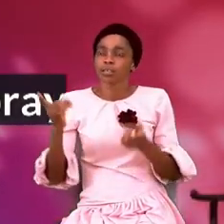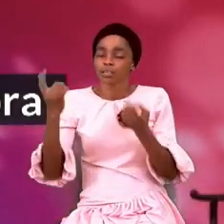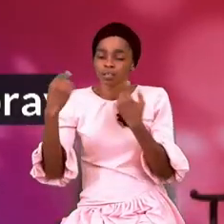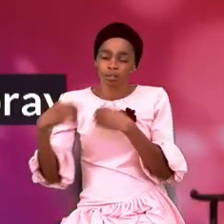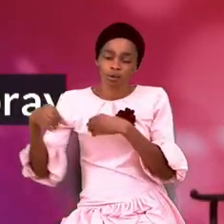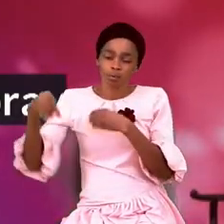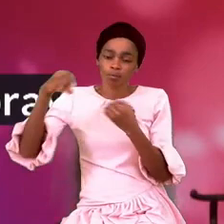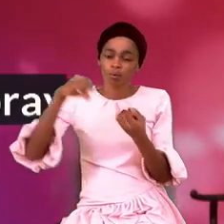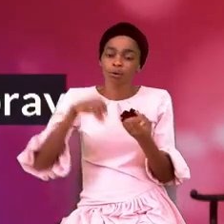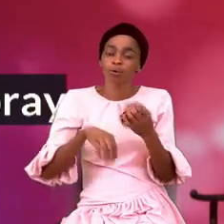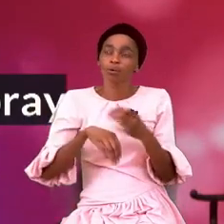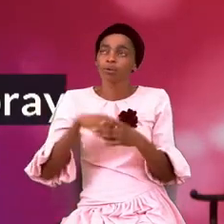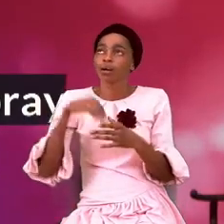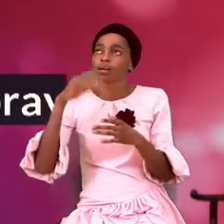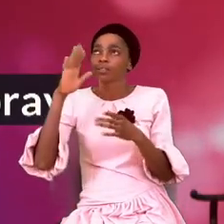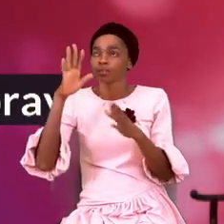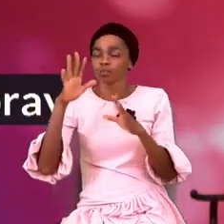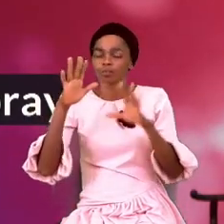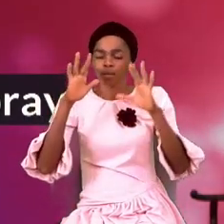pray.